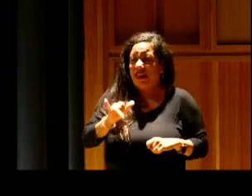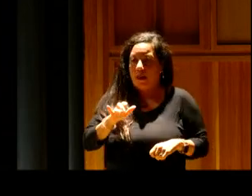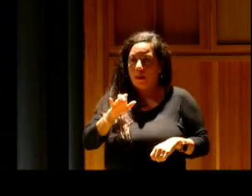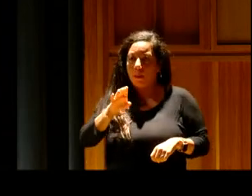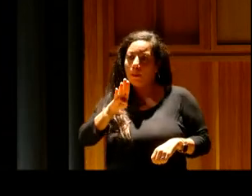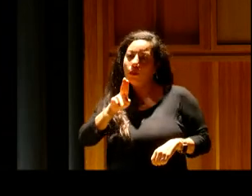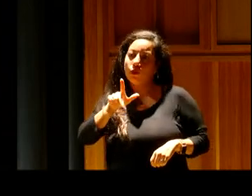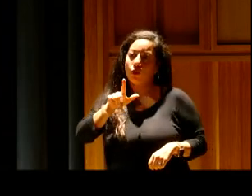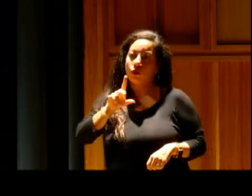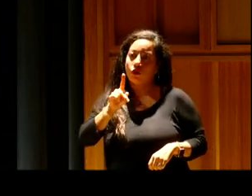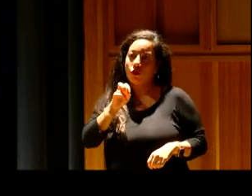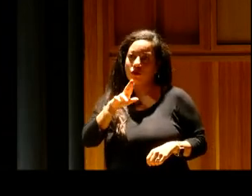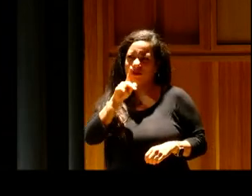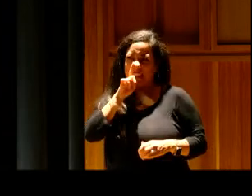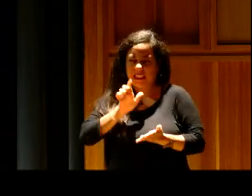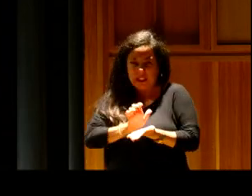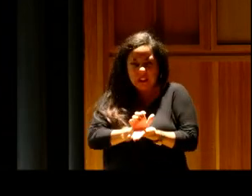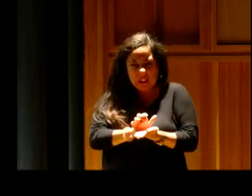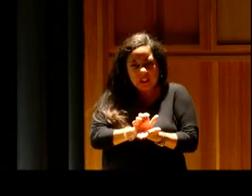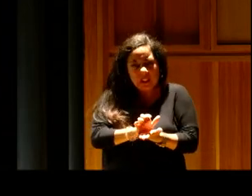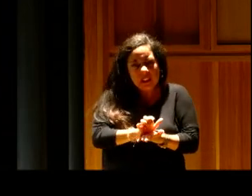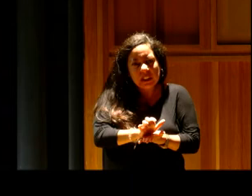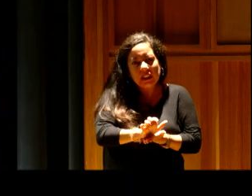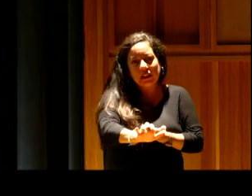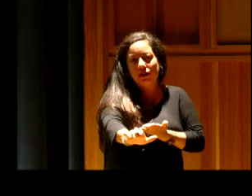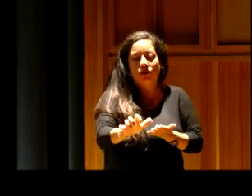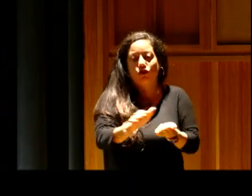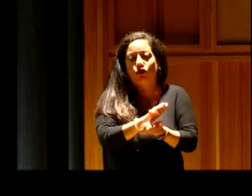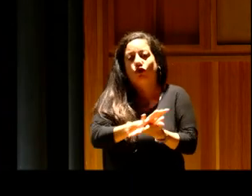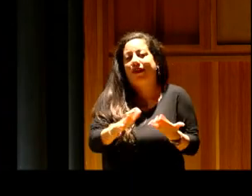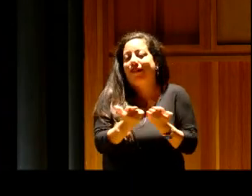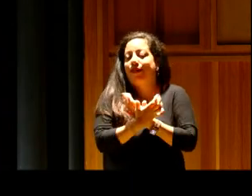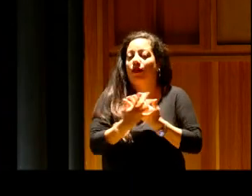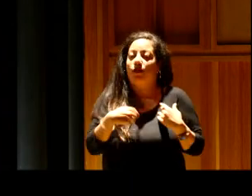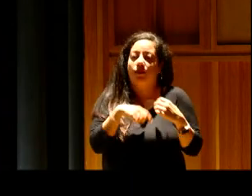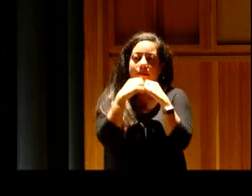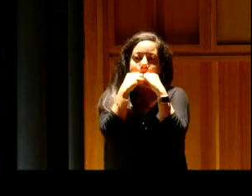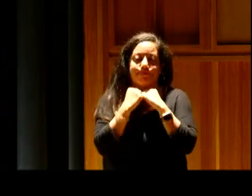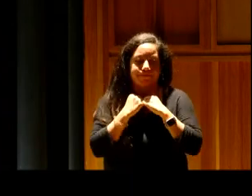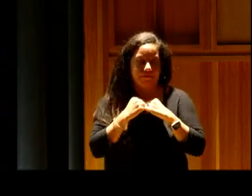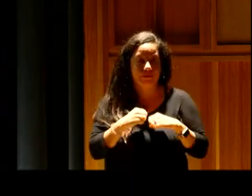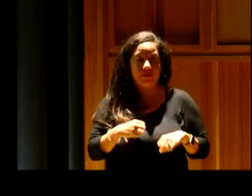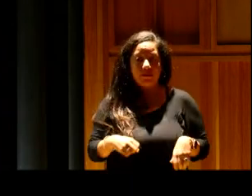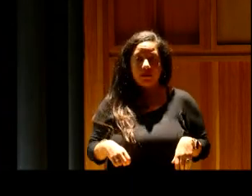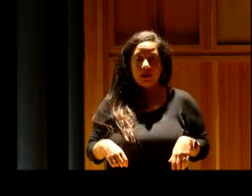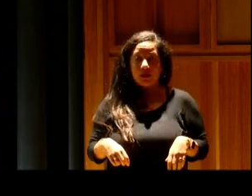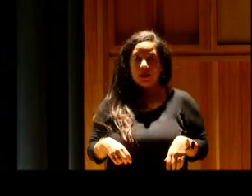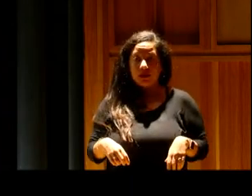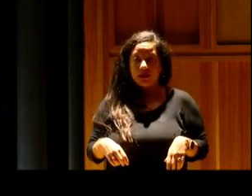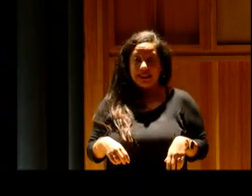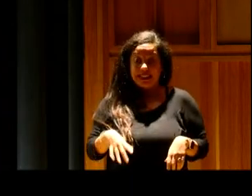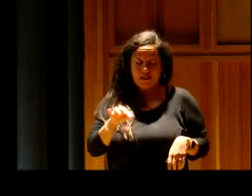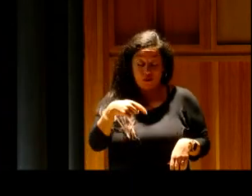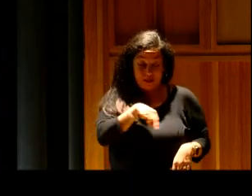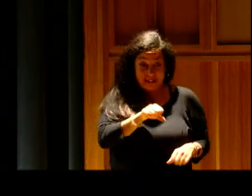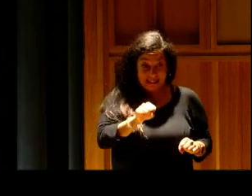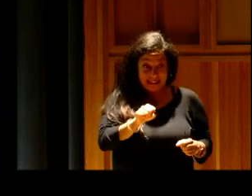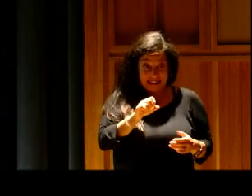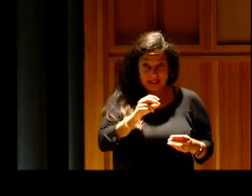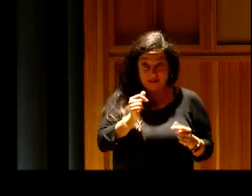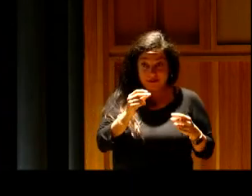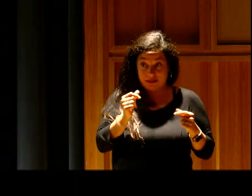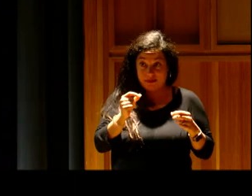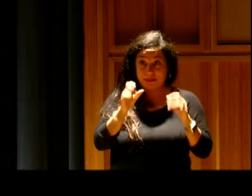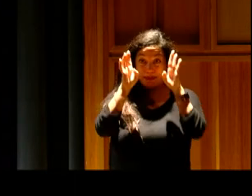coming to destroy the places we care about. And the sooner we recognize and act on that, the better